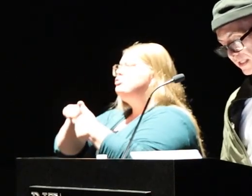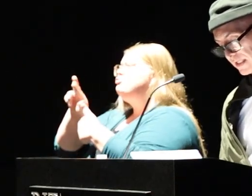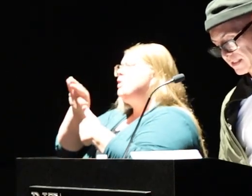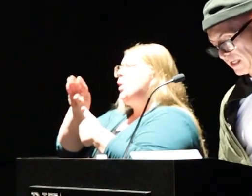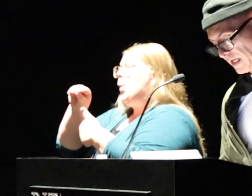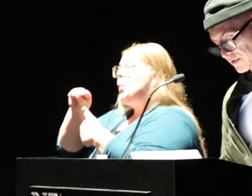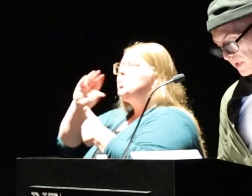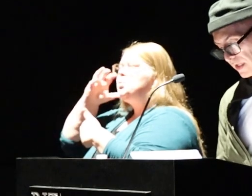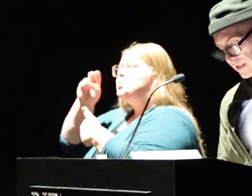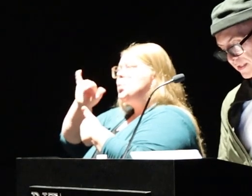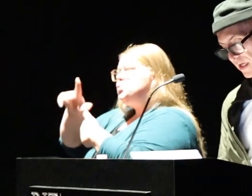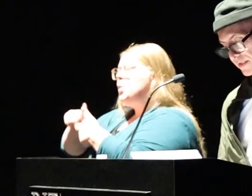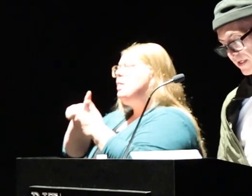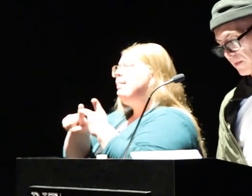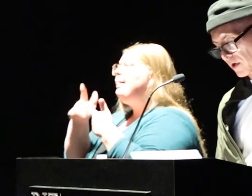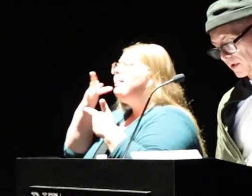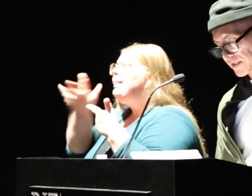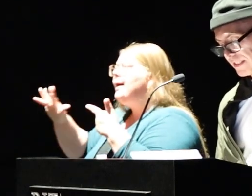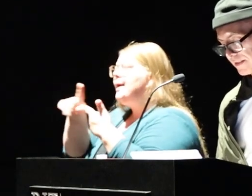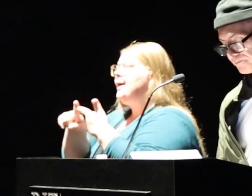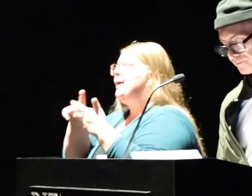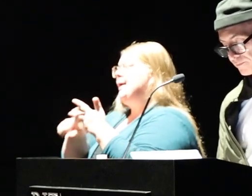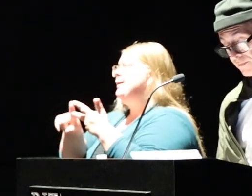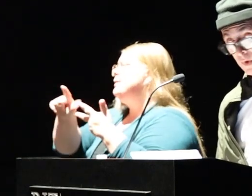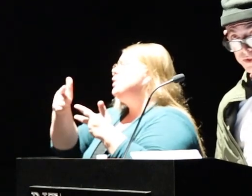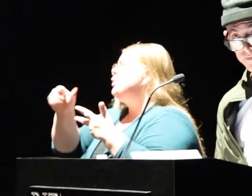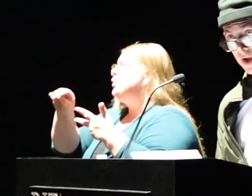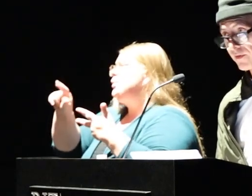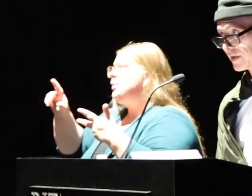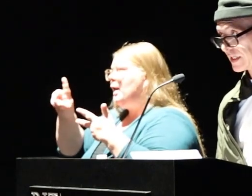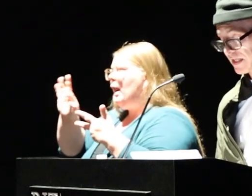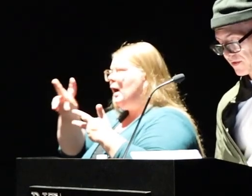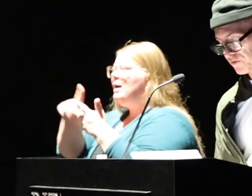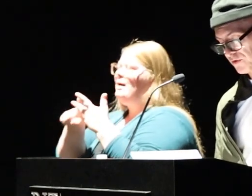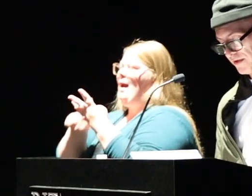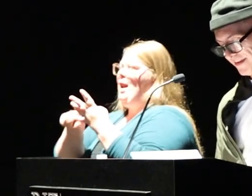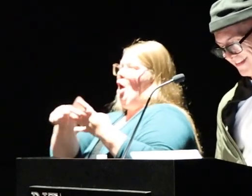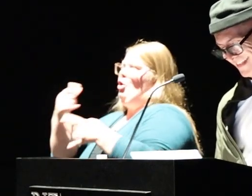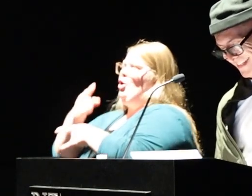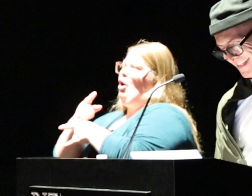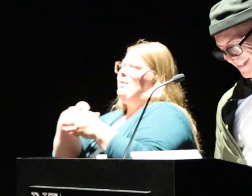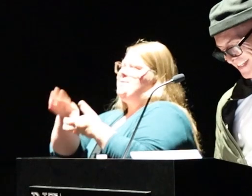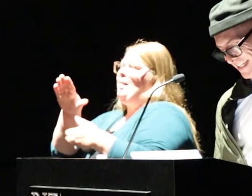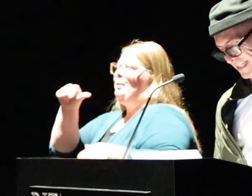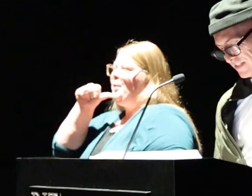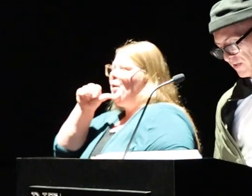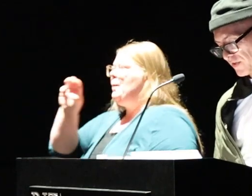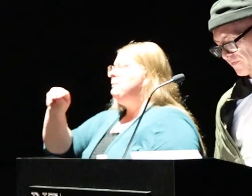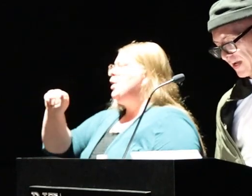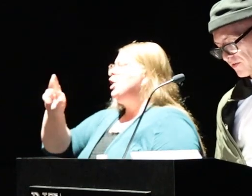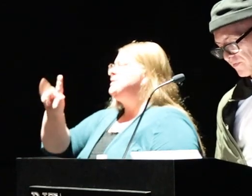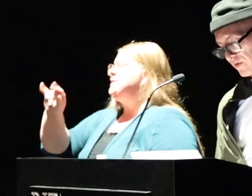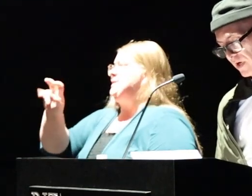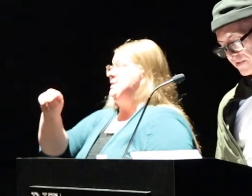and Lucky's, as well as the cocktail bar Martine, which if you haven't visited yet, you should. He is